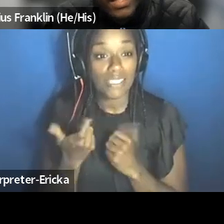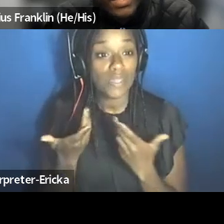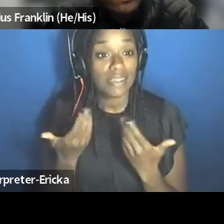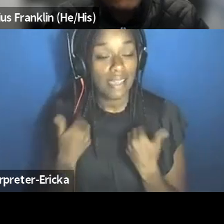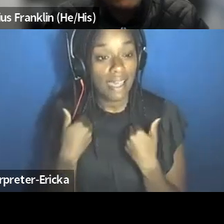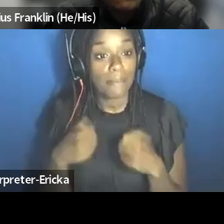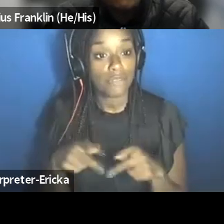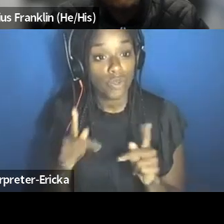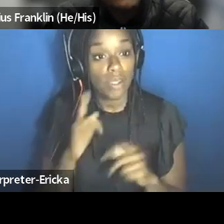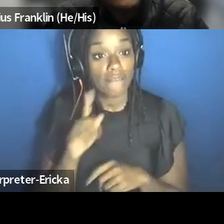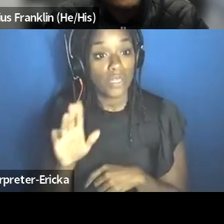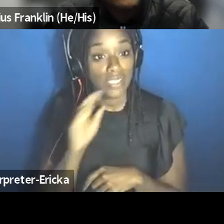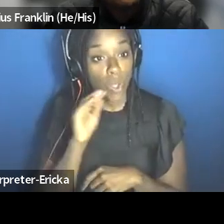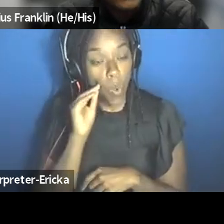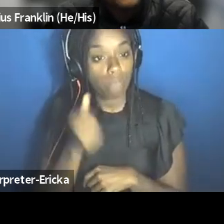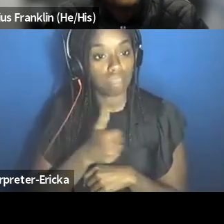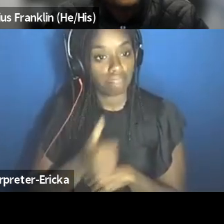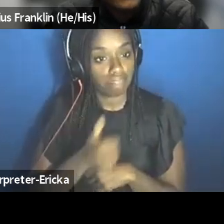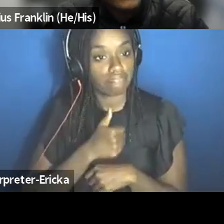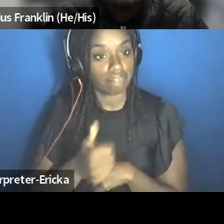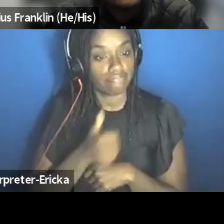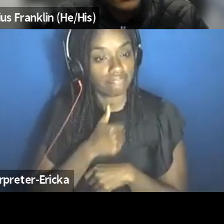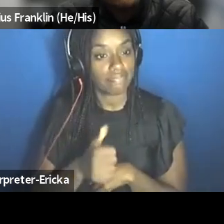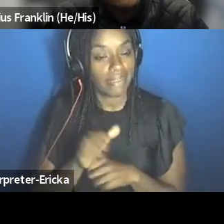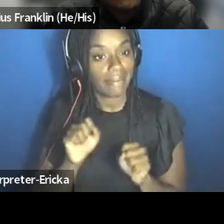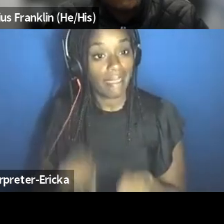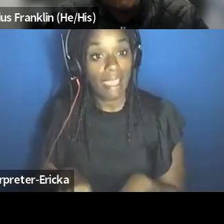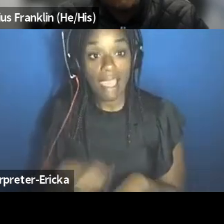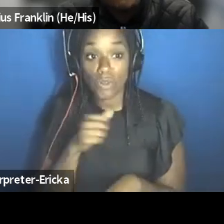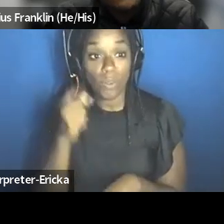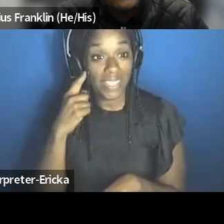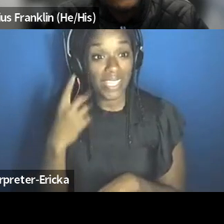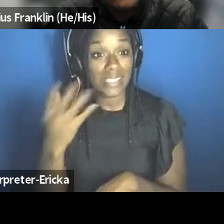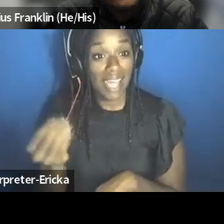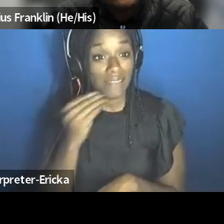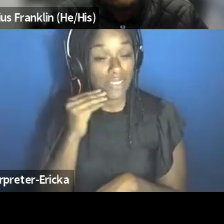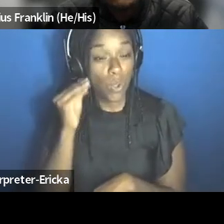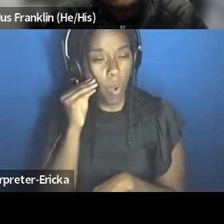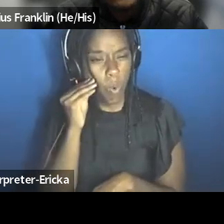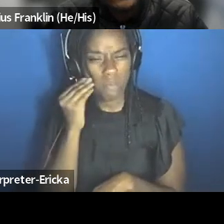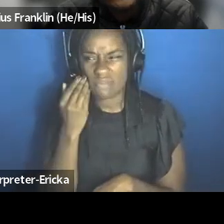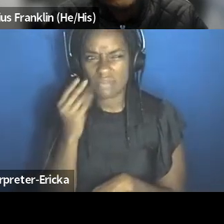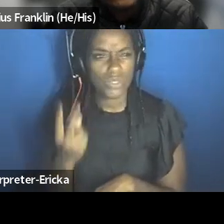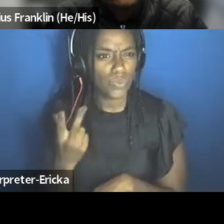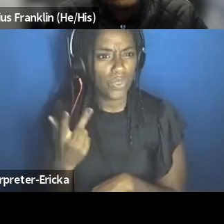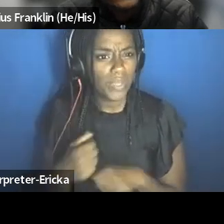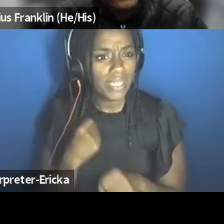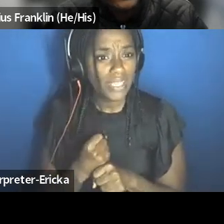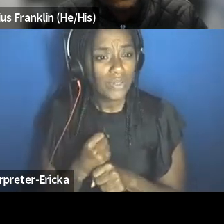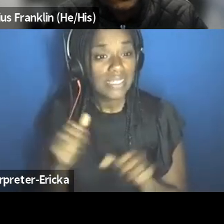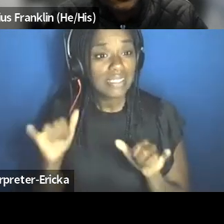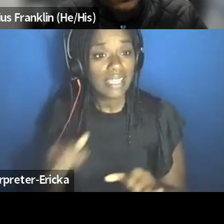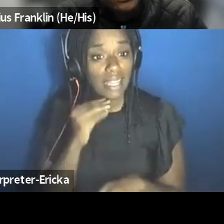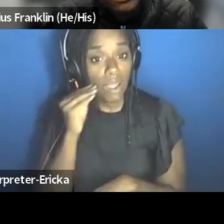get in and out of his home. And I think he hadn't been out of his home in 2 or 3 years, and he was a